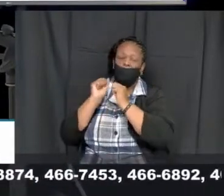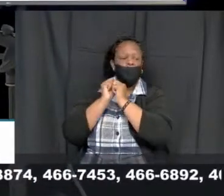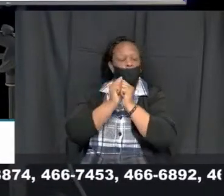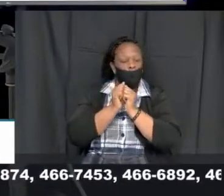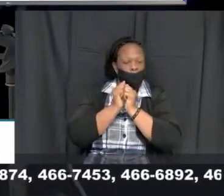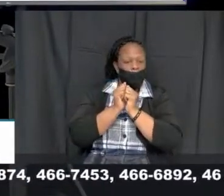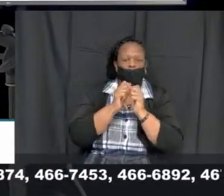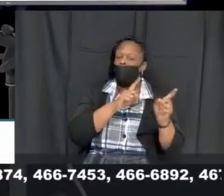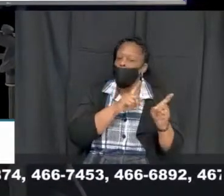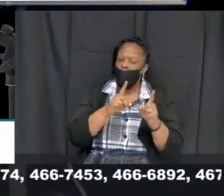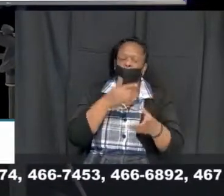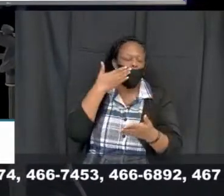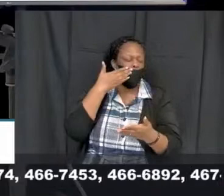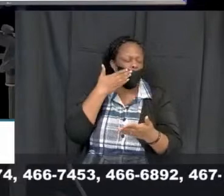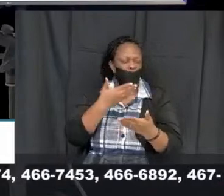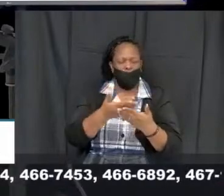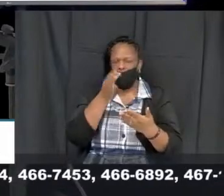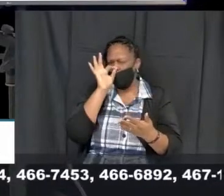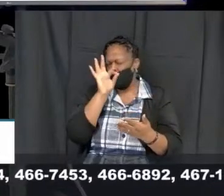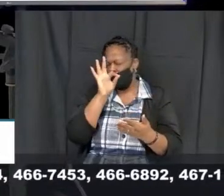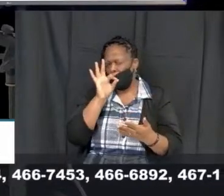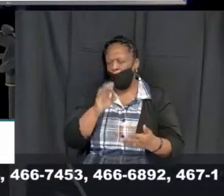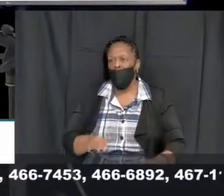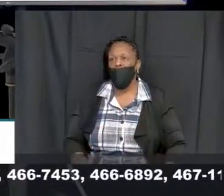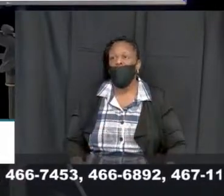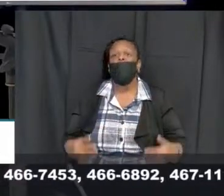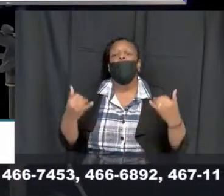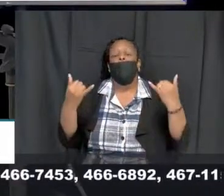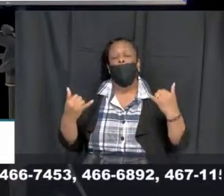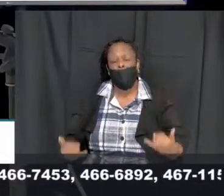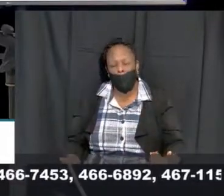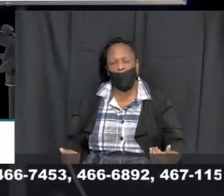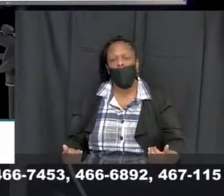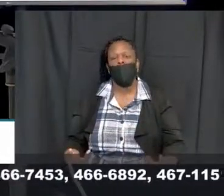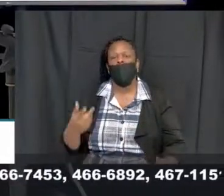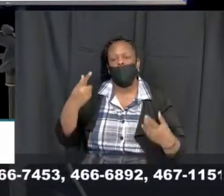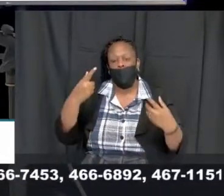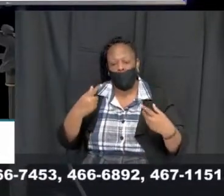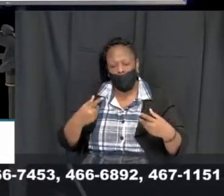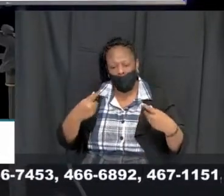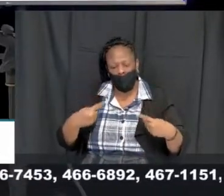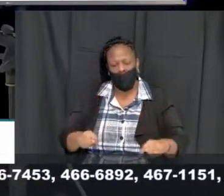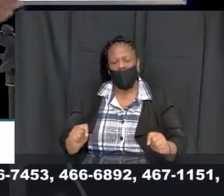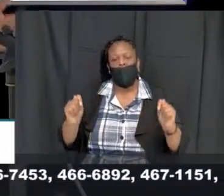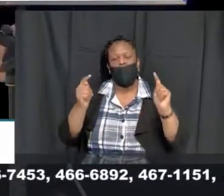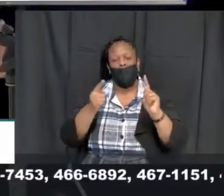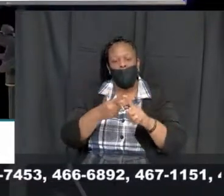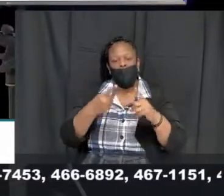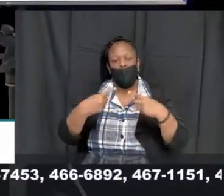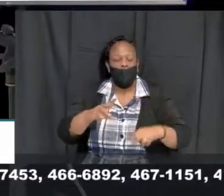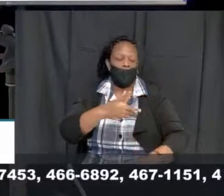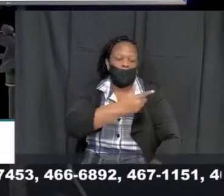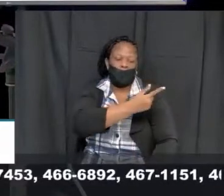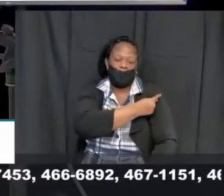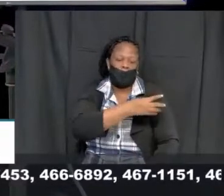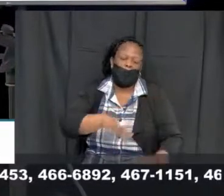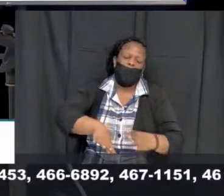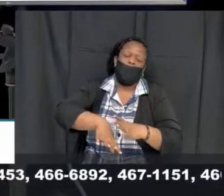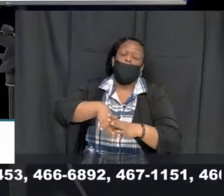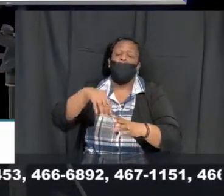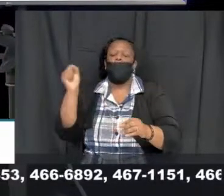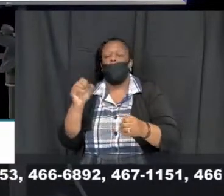been doing well. We reached the level now where we have the treatment to get us out of the